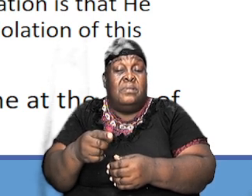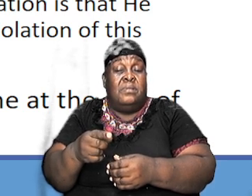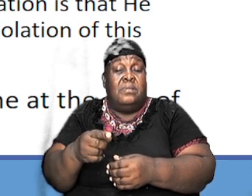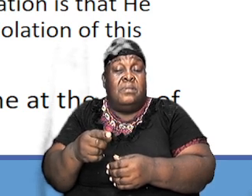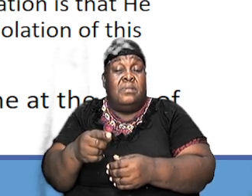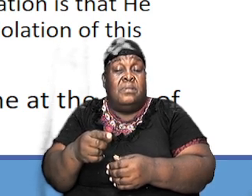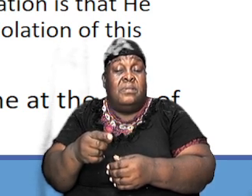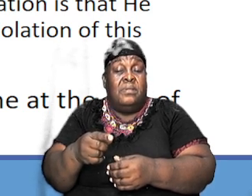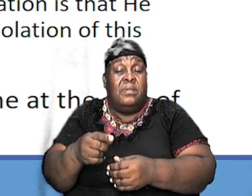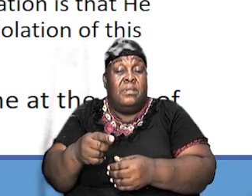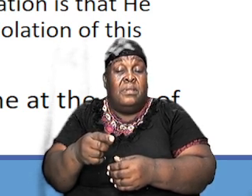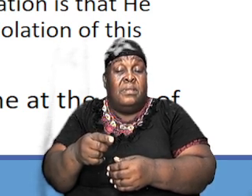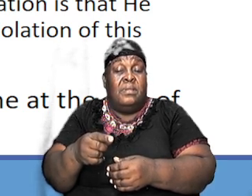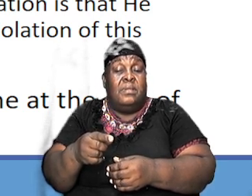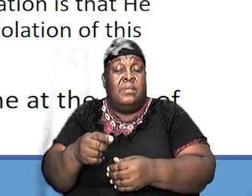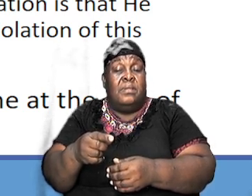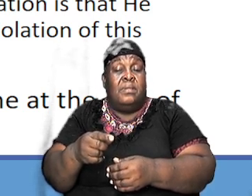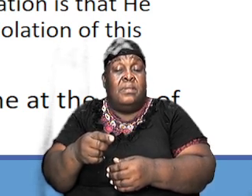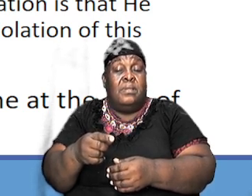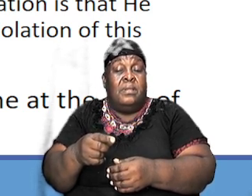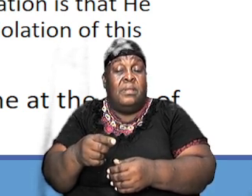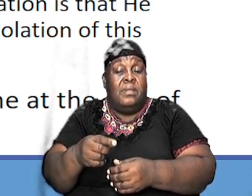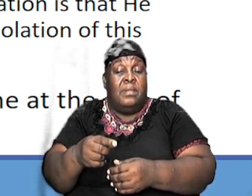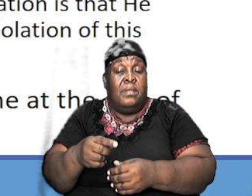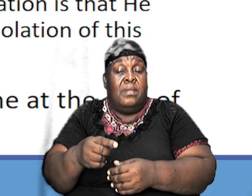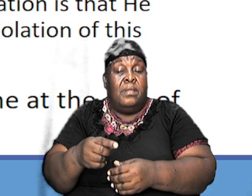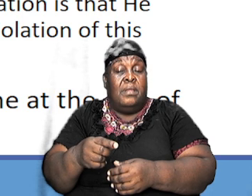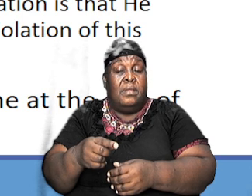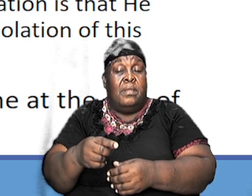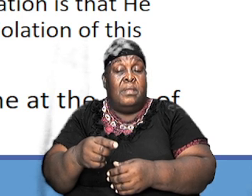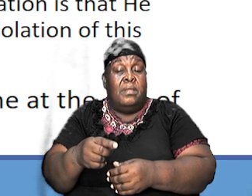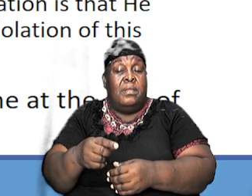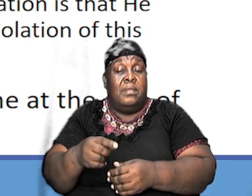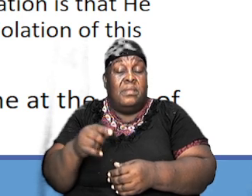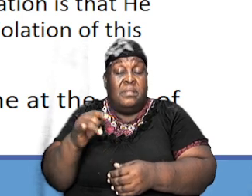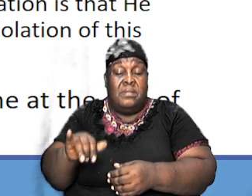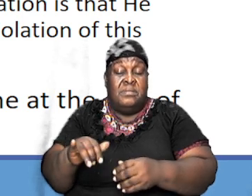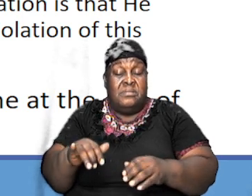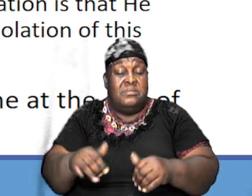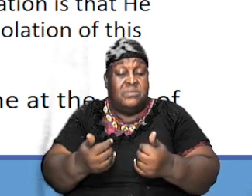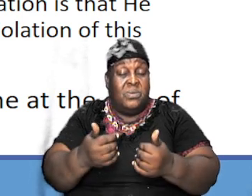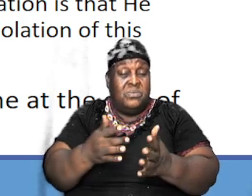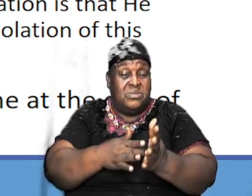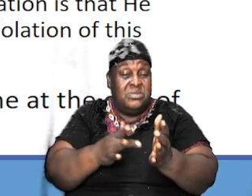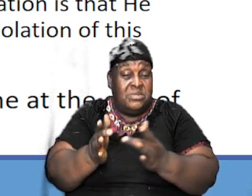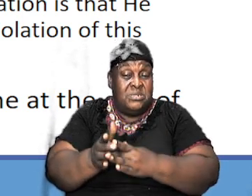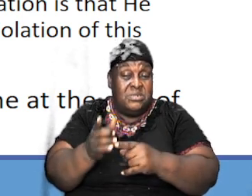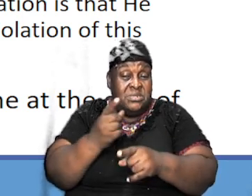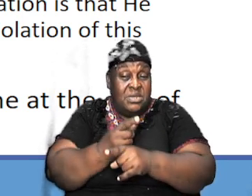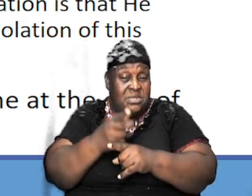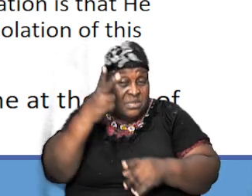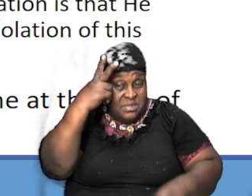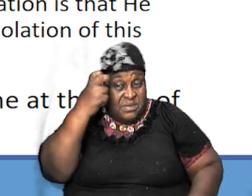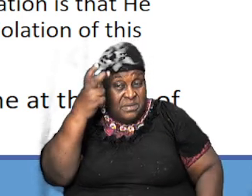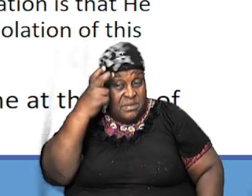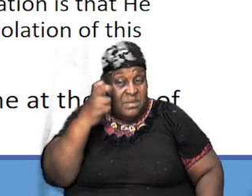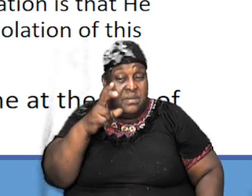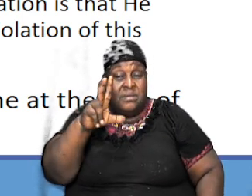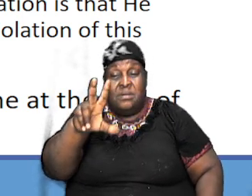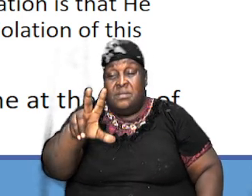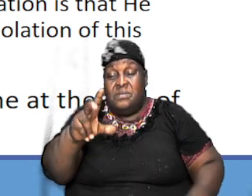the principle that the devil wants him to break. So this is how he answered. If you look at the three temptations,